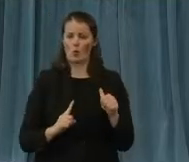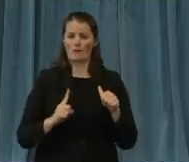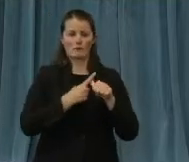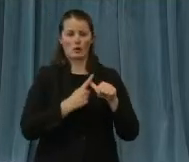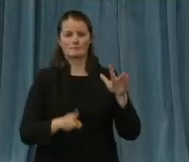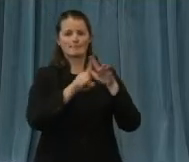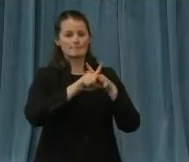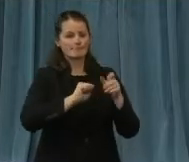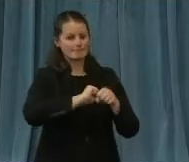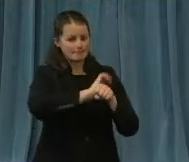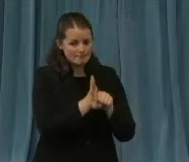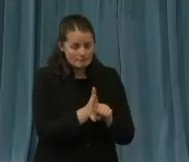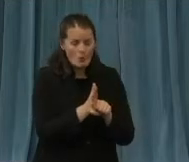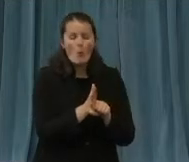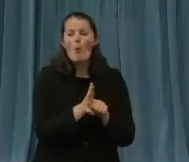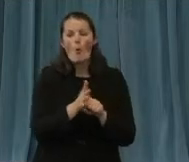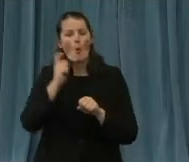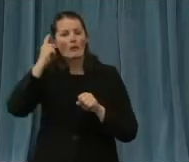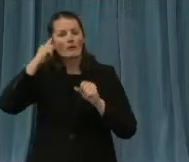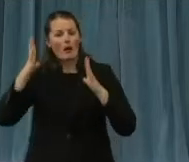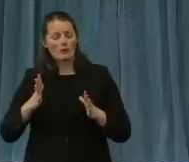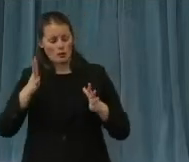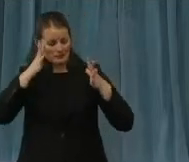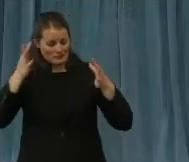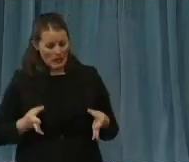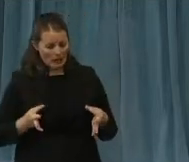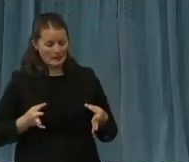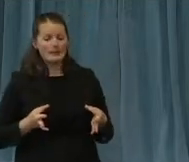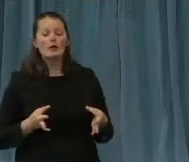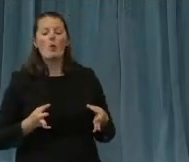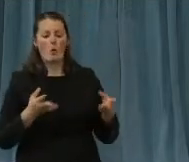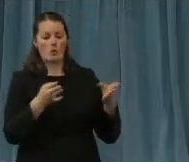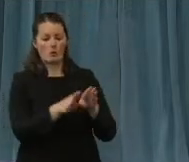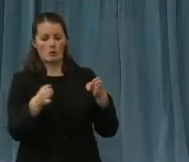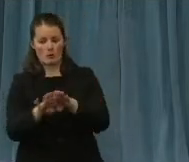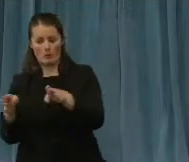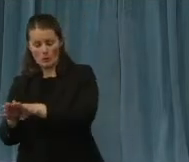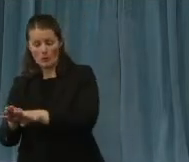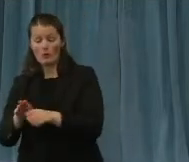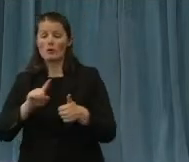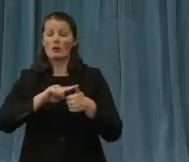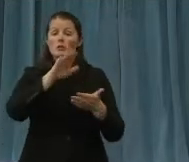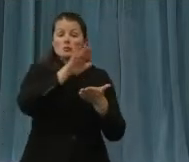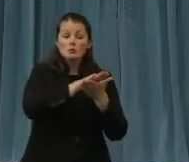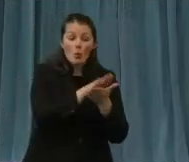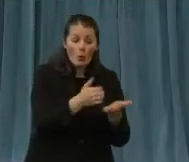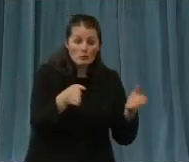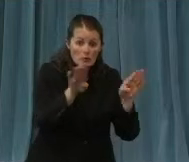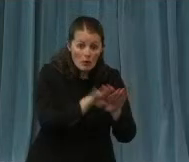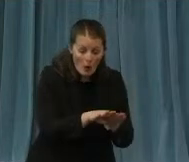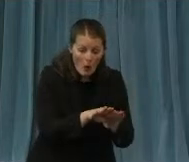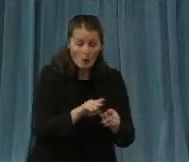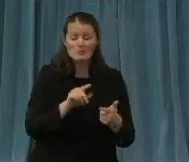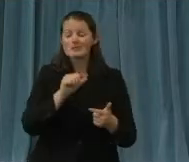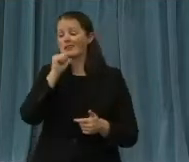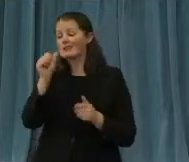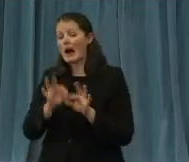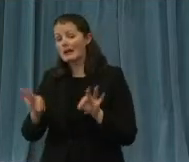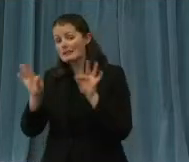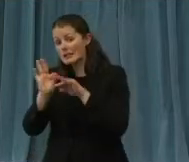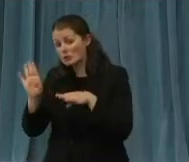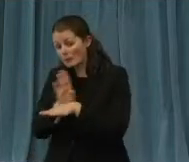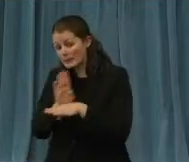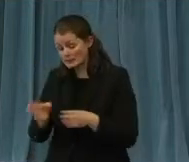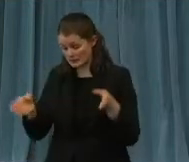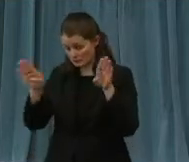put in place, including closing K-12 schools on March 16th and non-essential business closure directives on